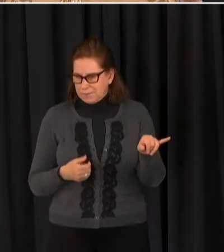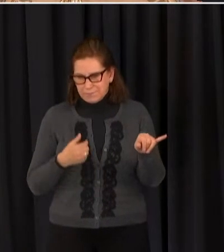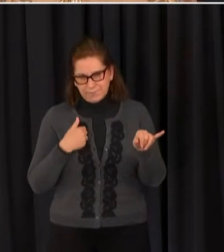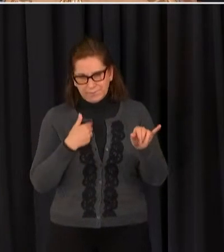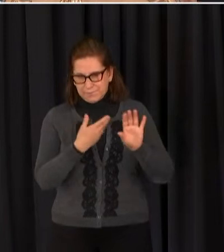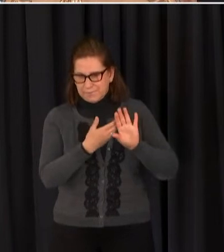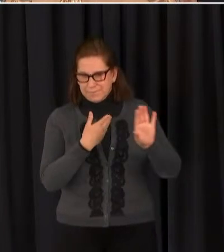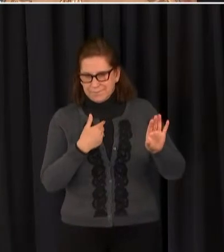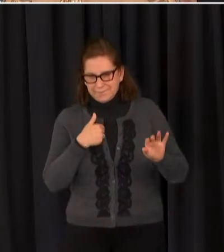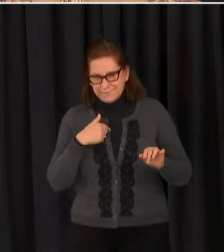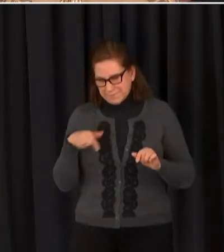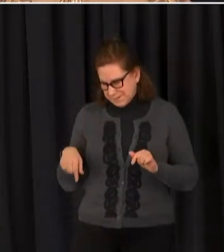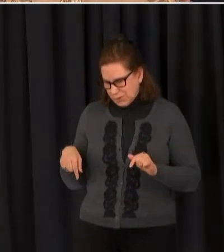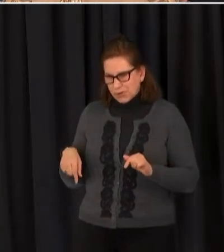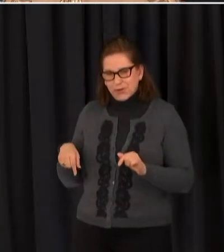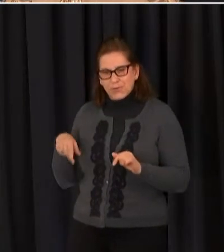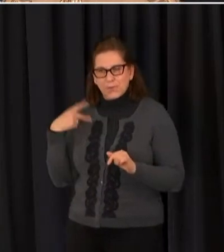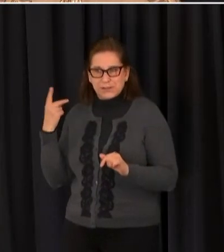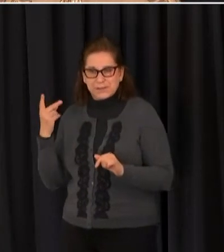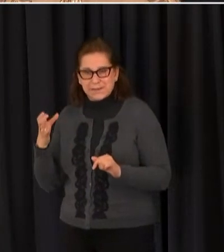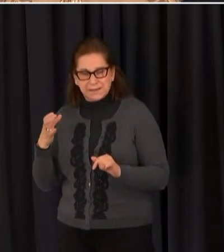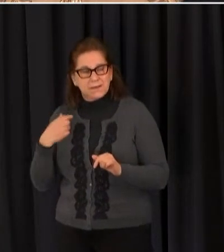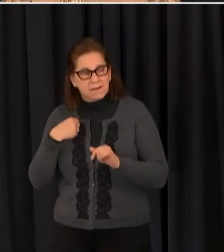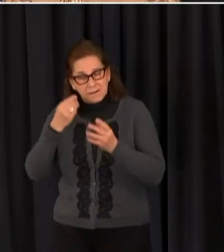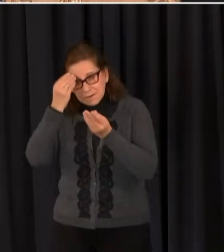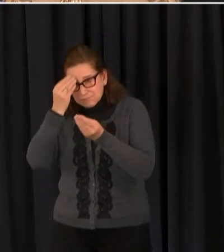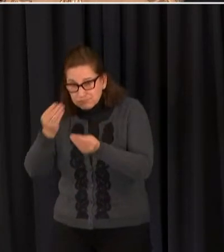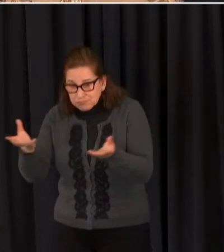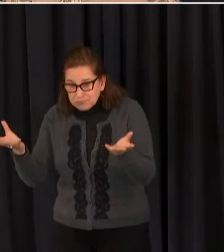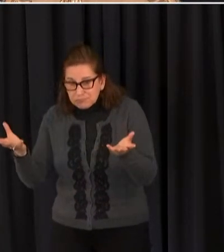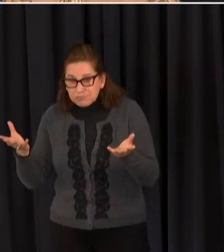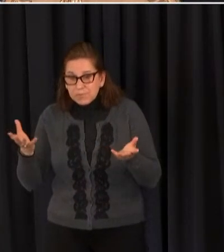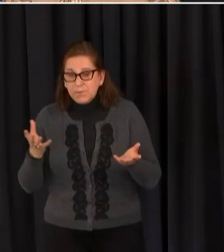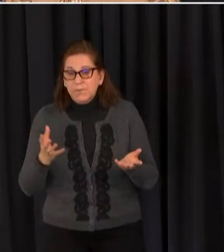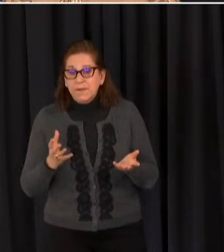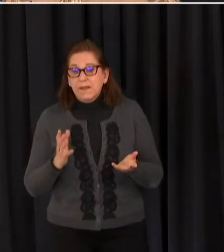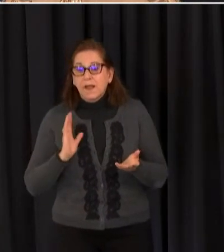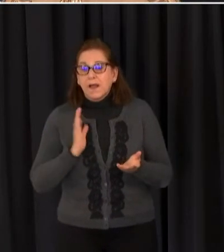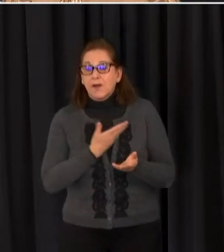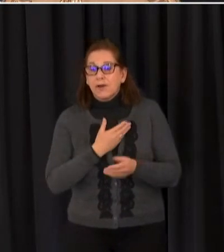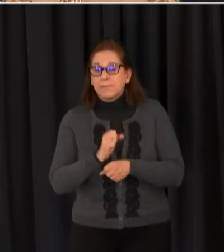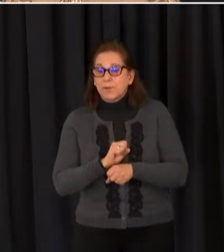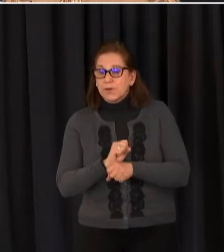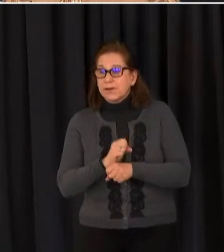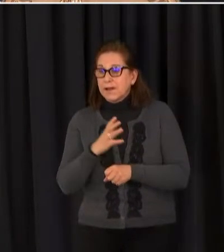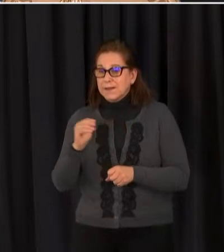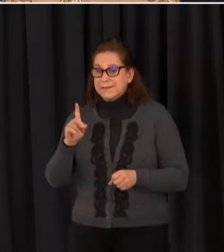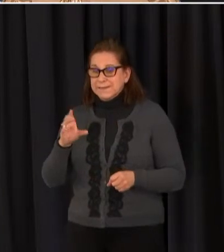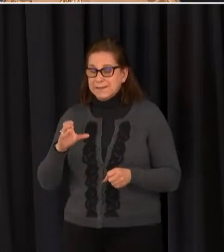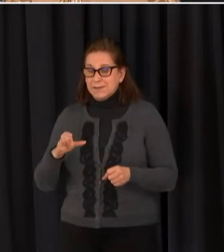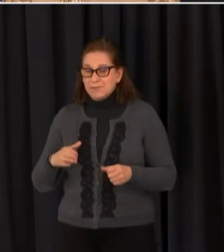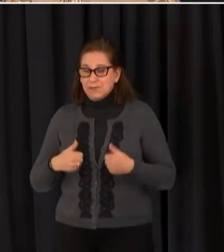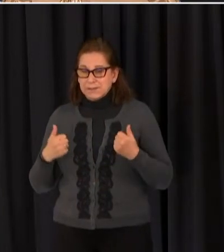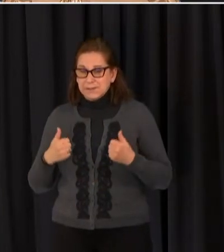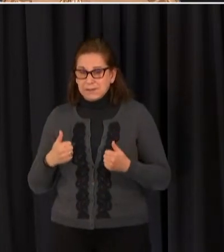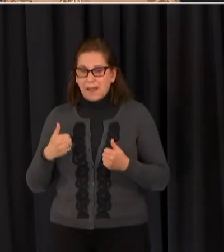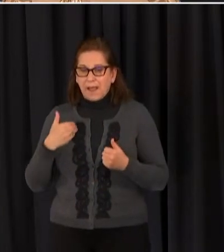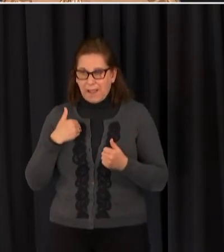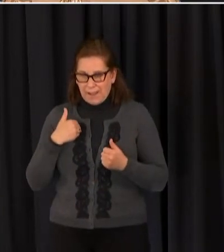we just think it's important for our employees and residents that people are vaccinated according to